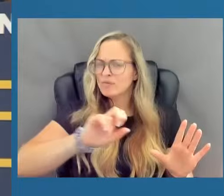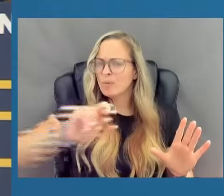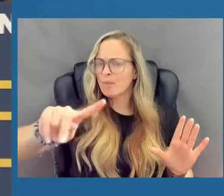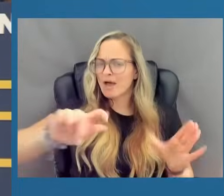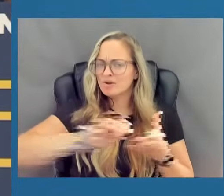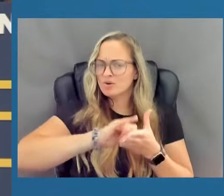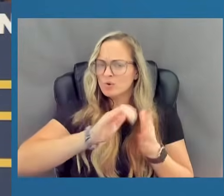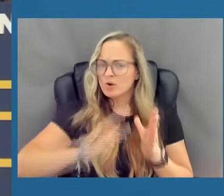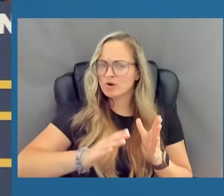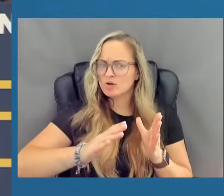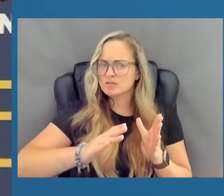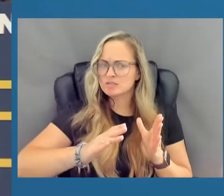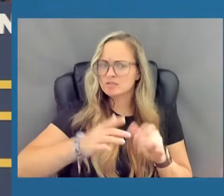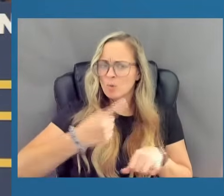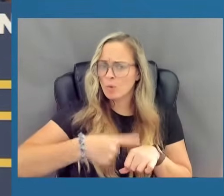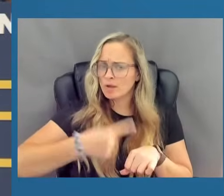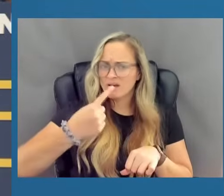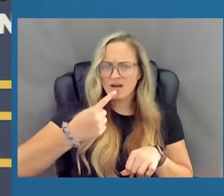one time.